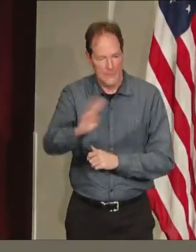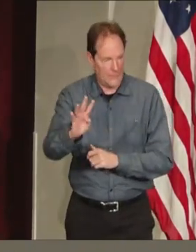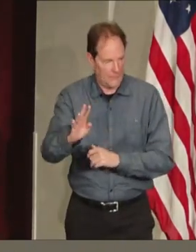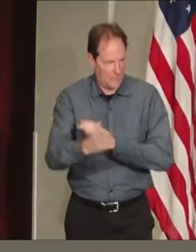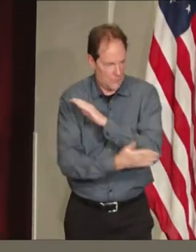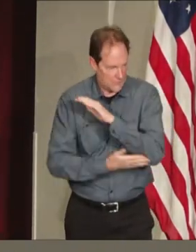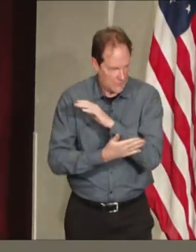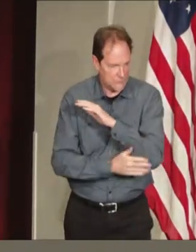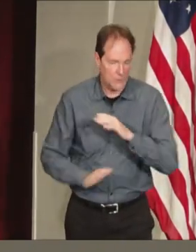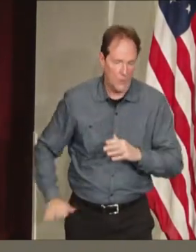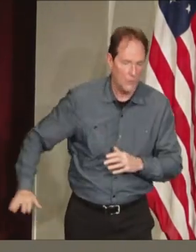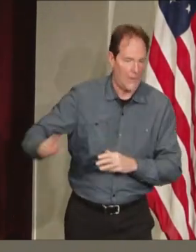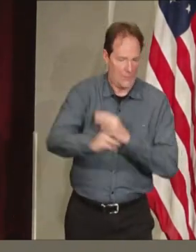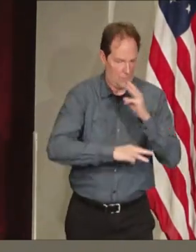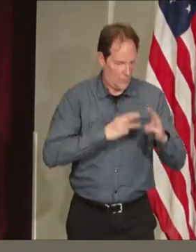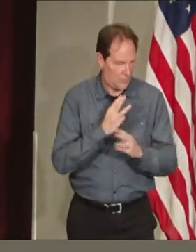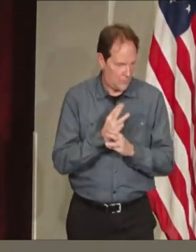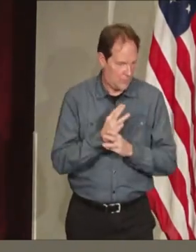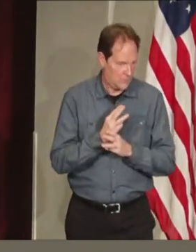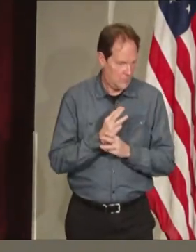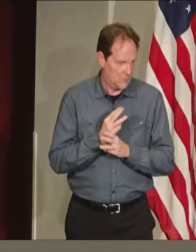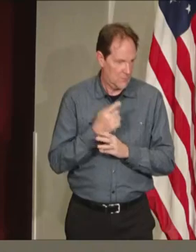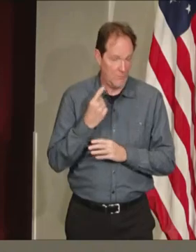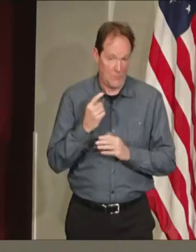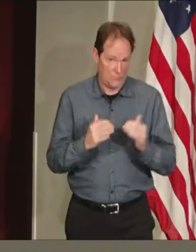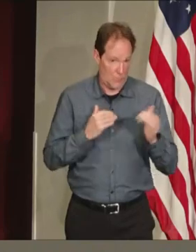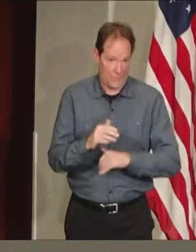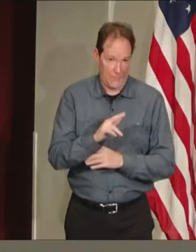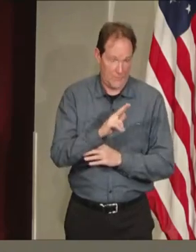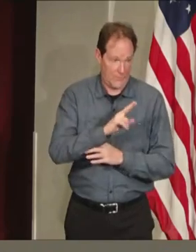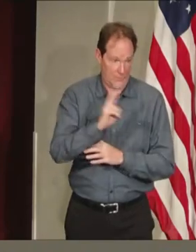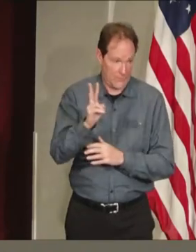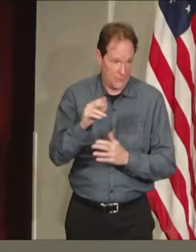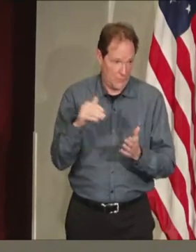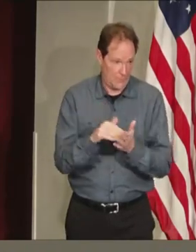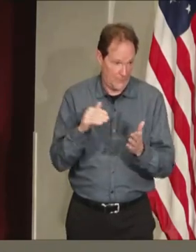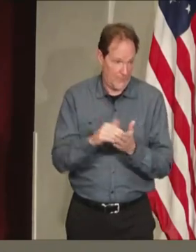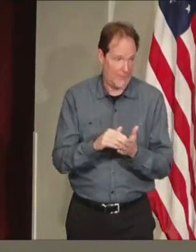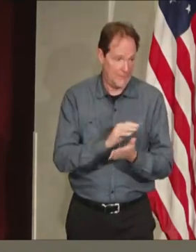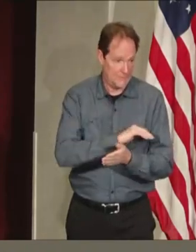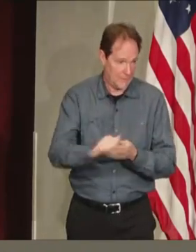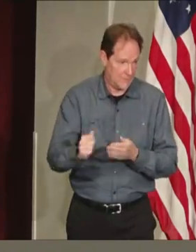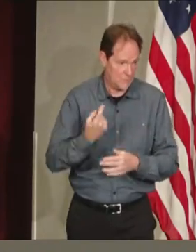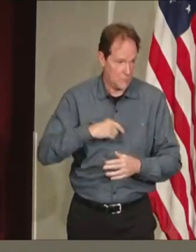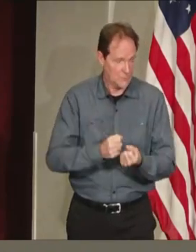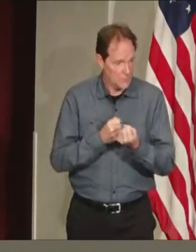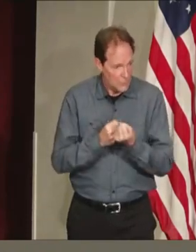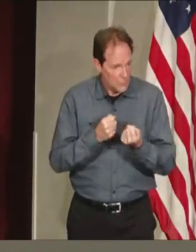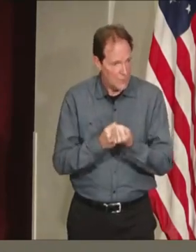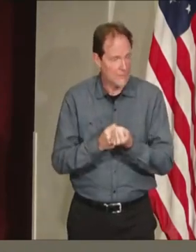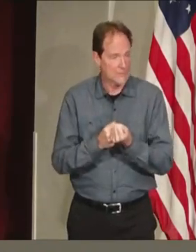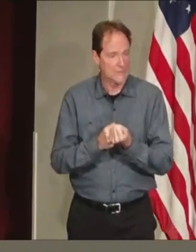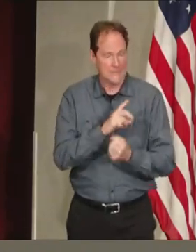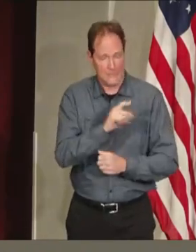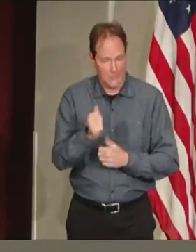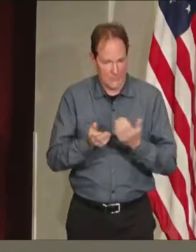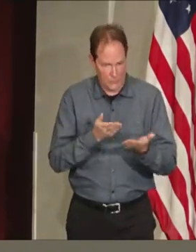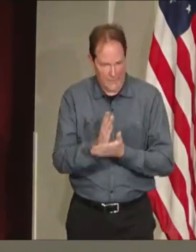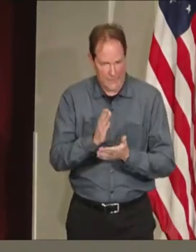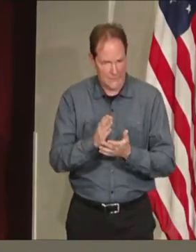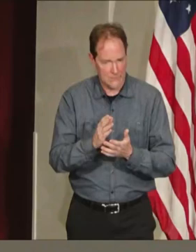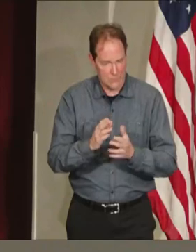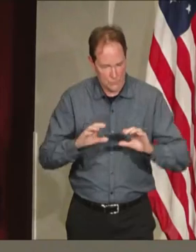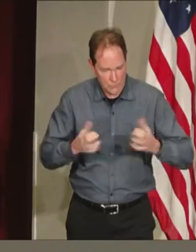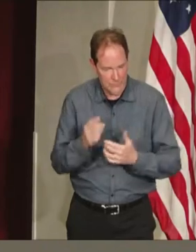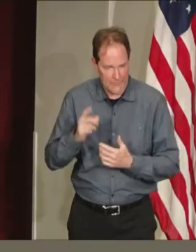countries around the world for more than $32 million. We're supporting disability rights movements in Africa,